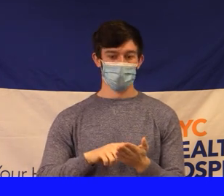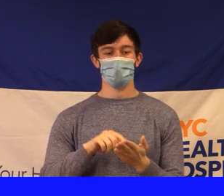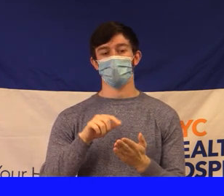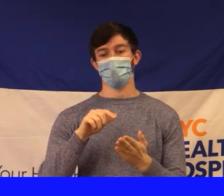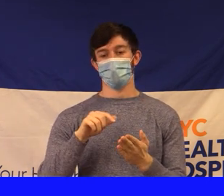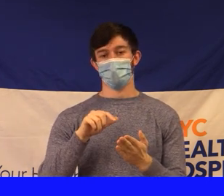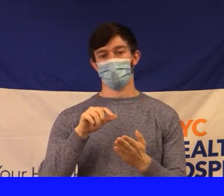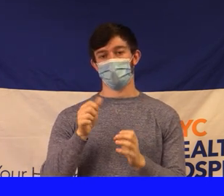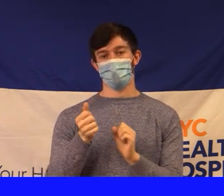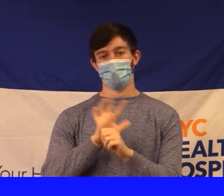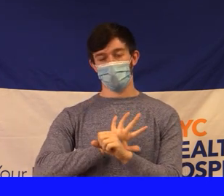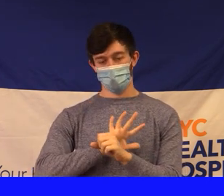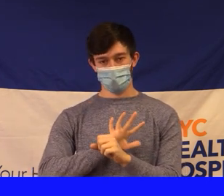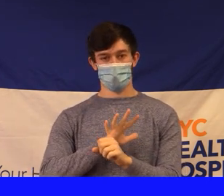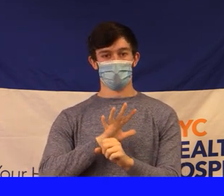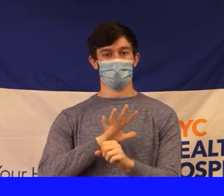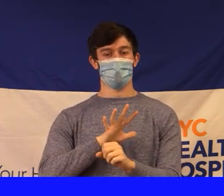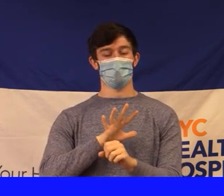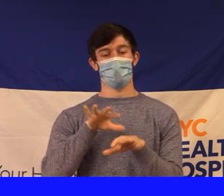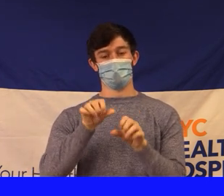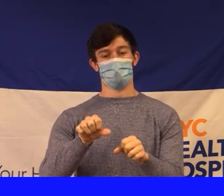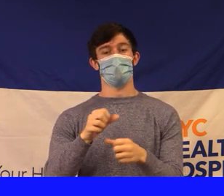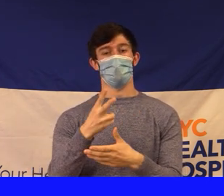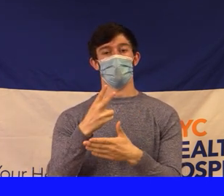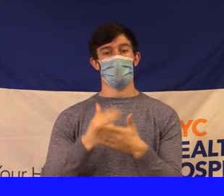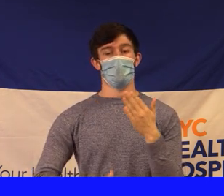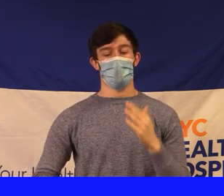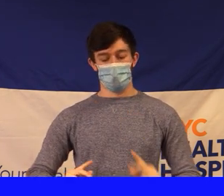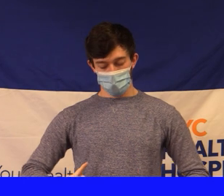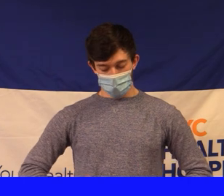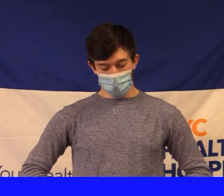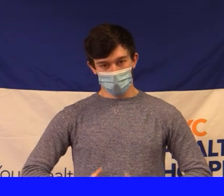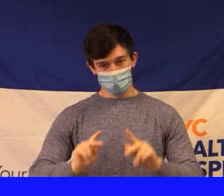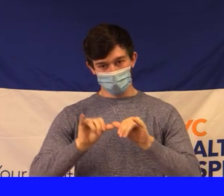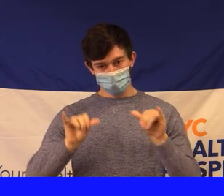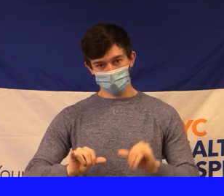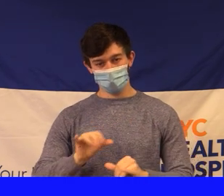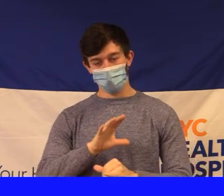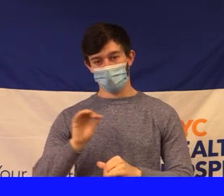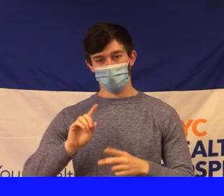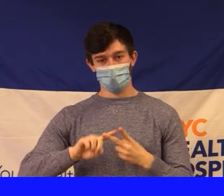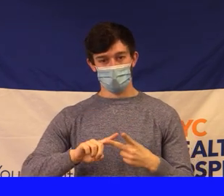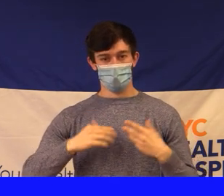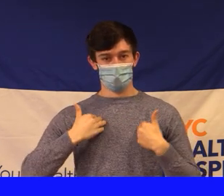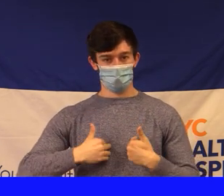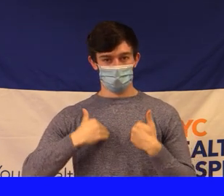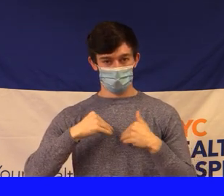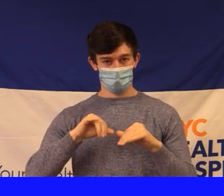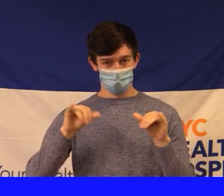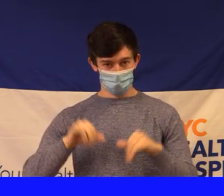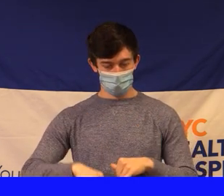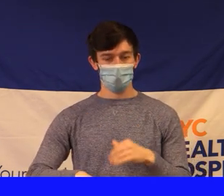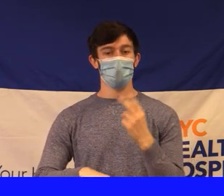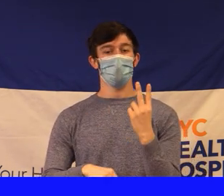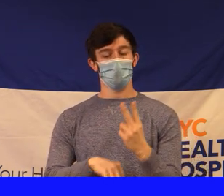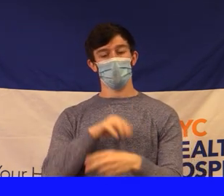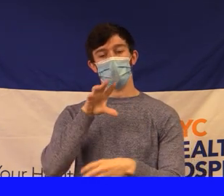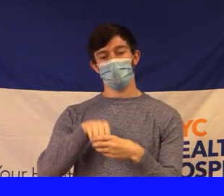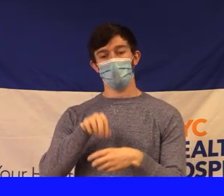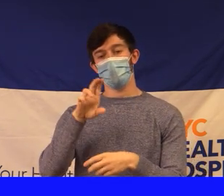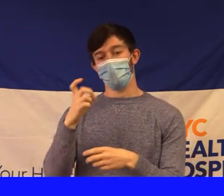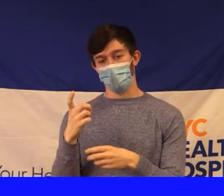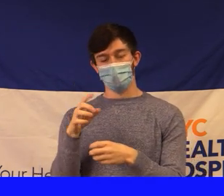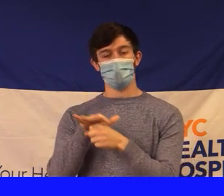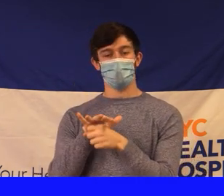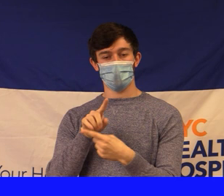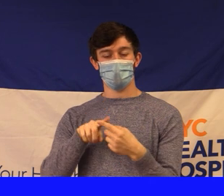renal system as well as the pulmonary system. So we've had an interdisciplinary group, including pharmacy,